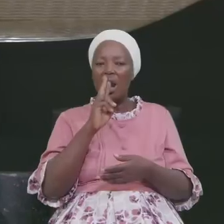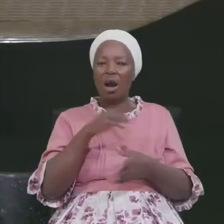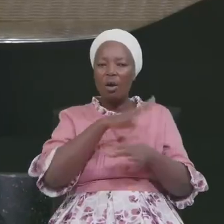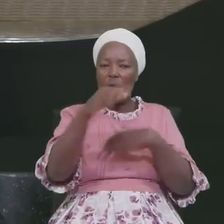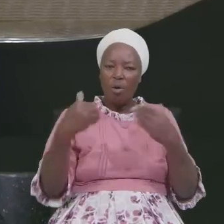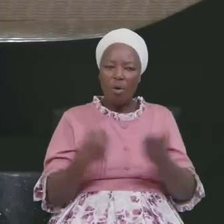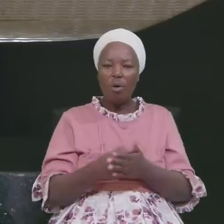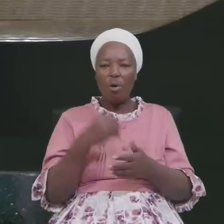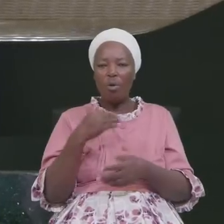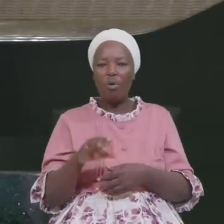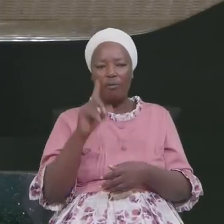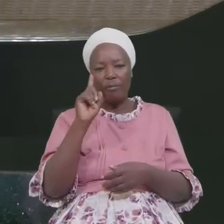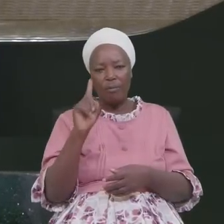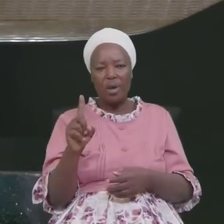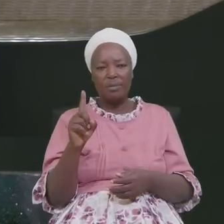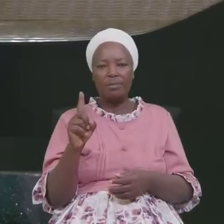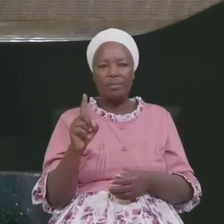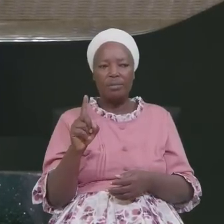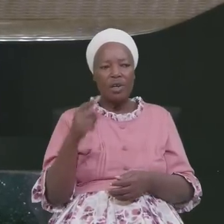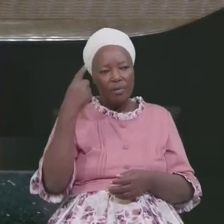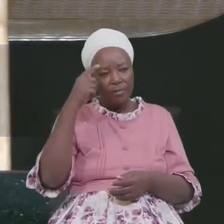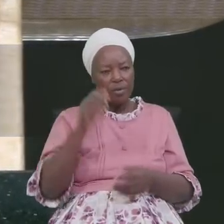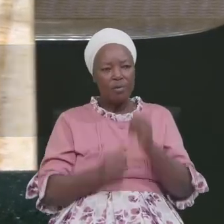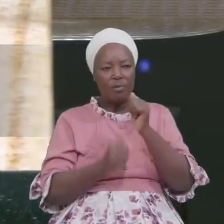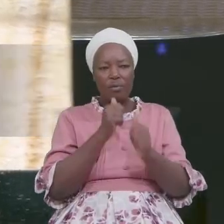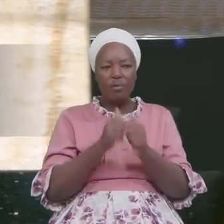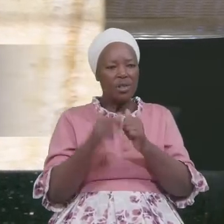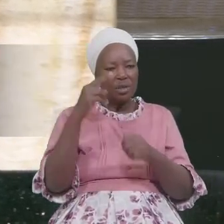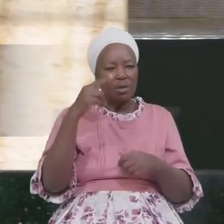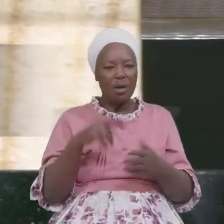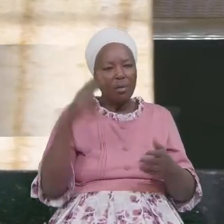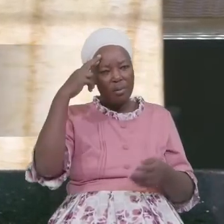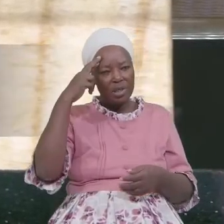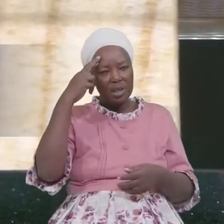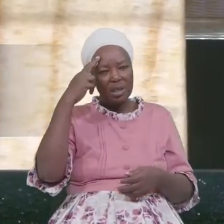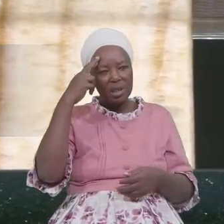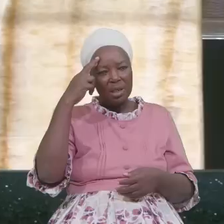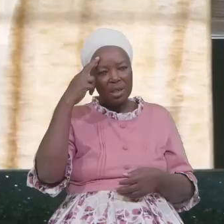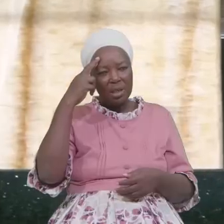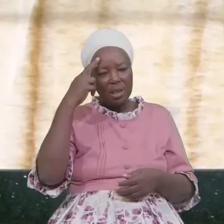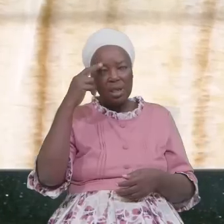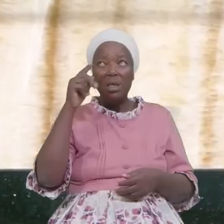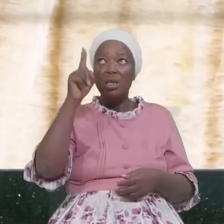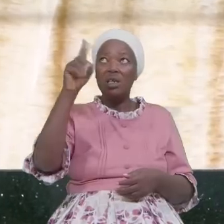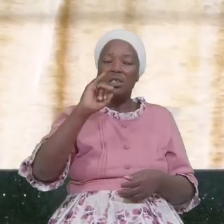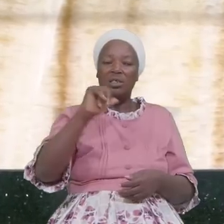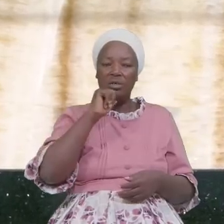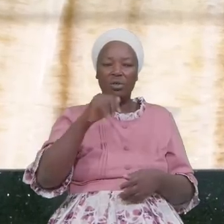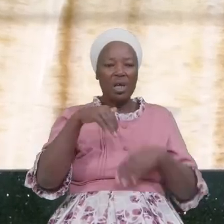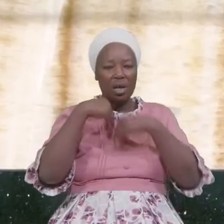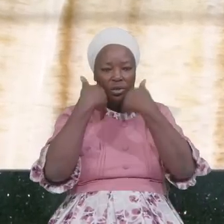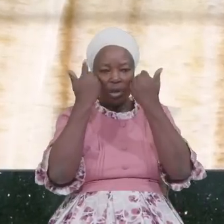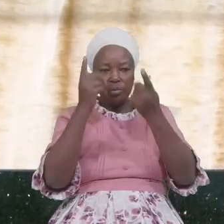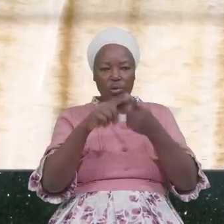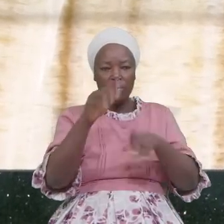all of one. For which cause he is not ashamed to